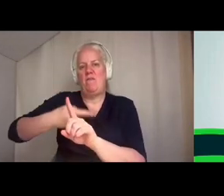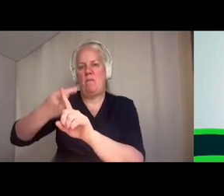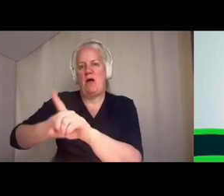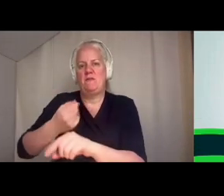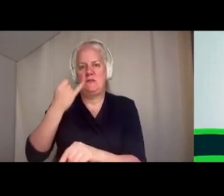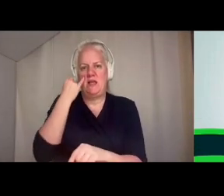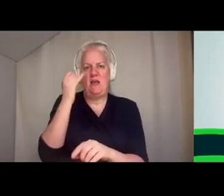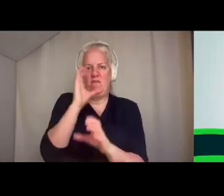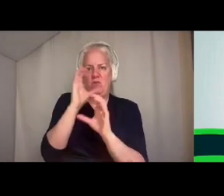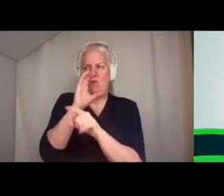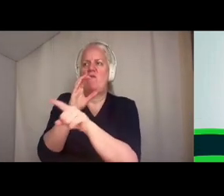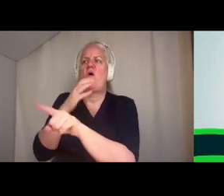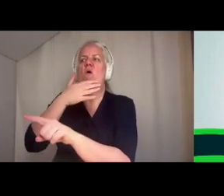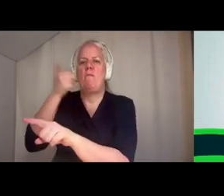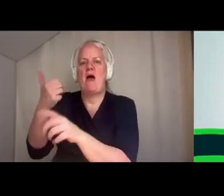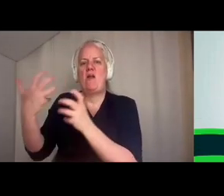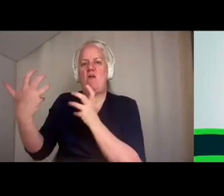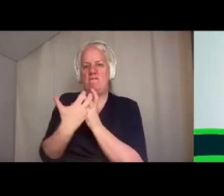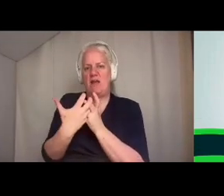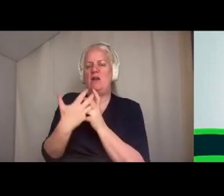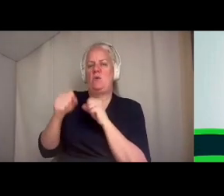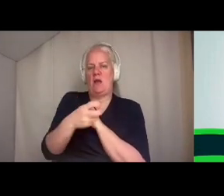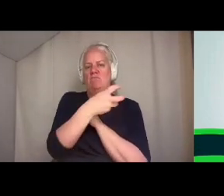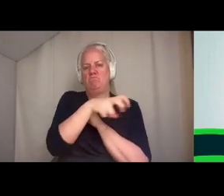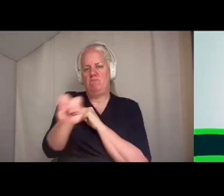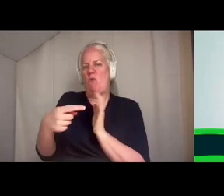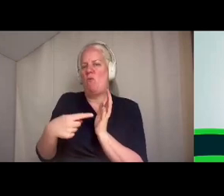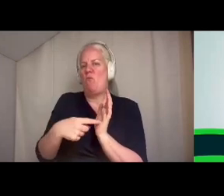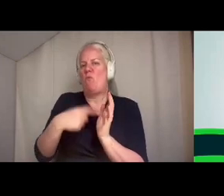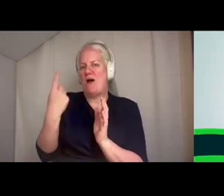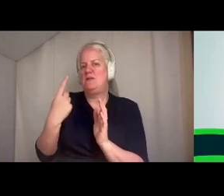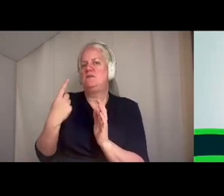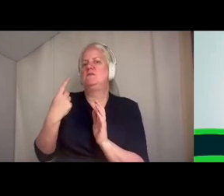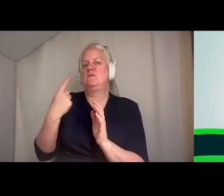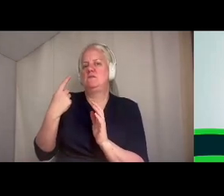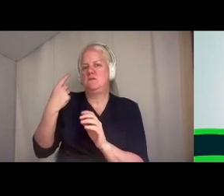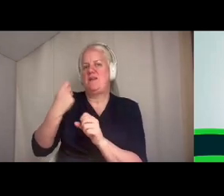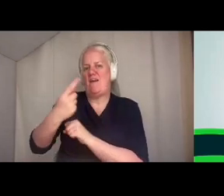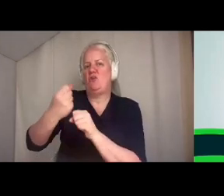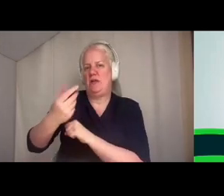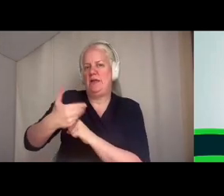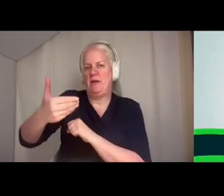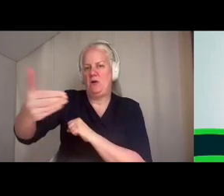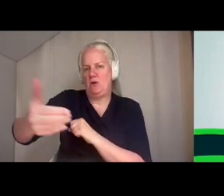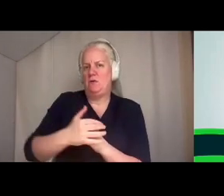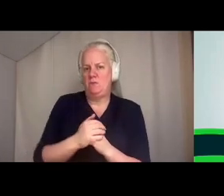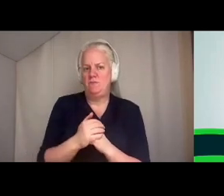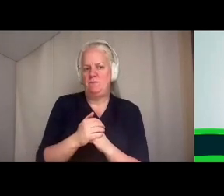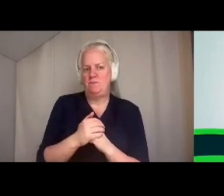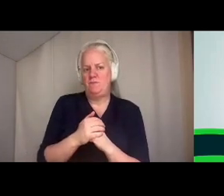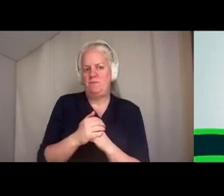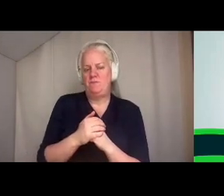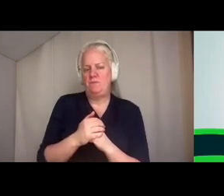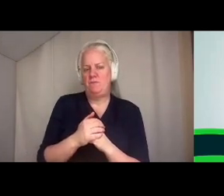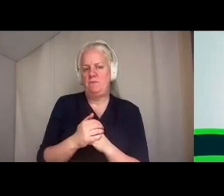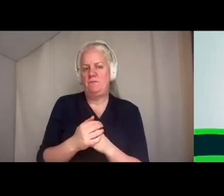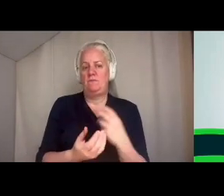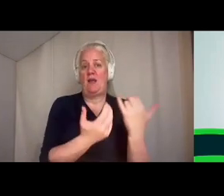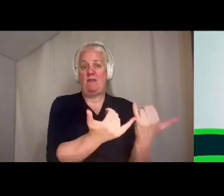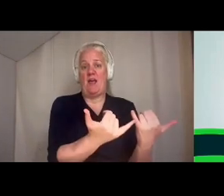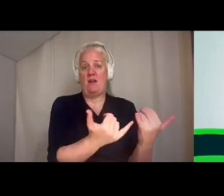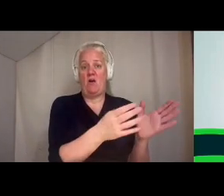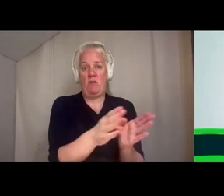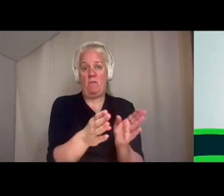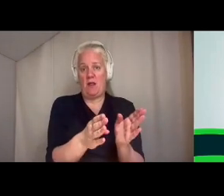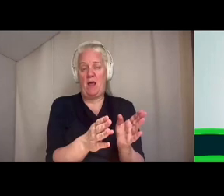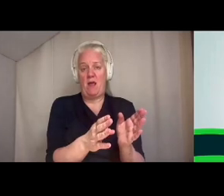your needs. Your current ABLE plan will provide the new ABLE plan with a breakdown of contributions for